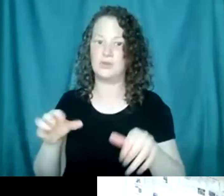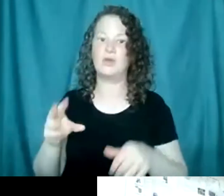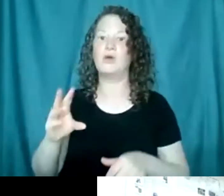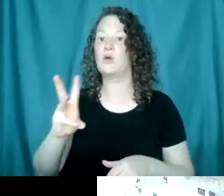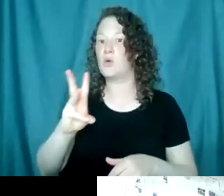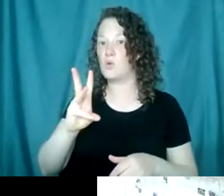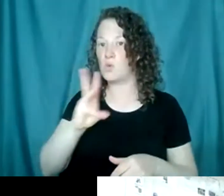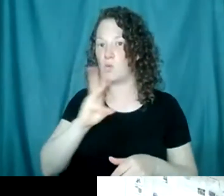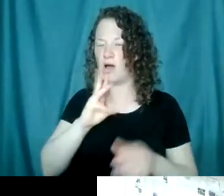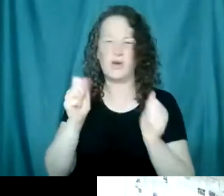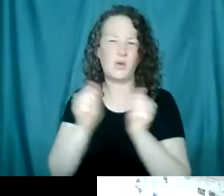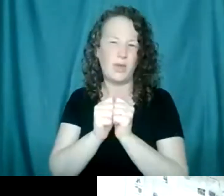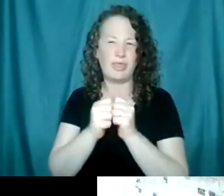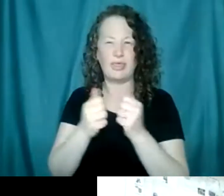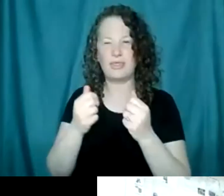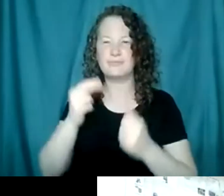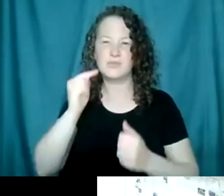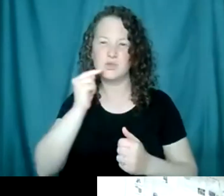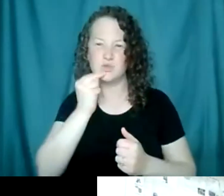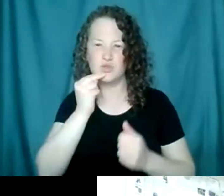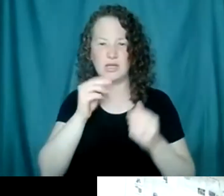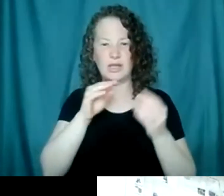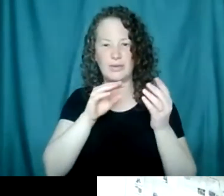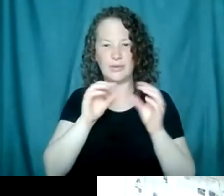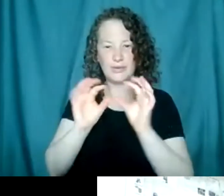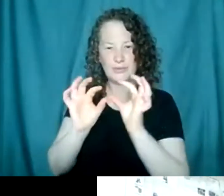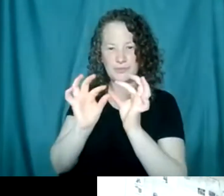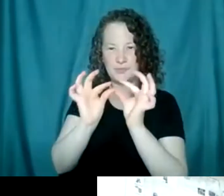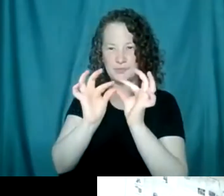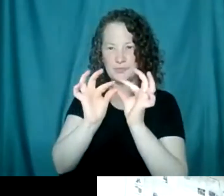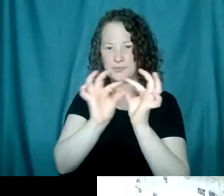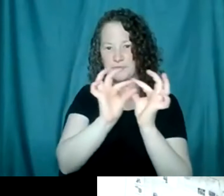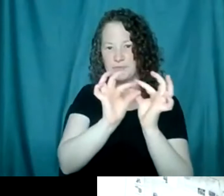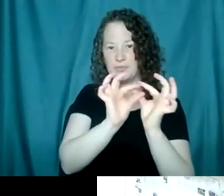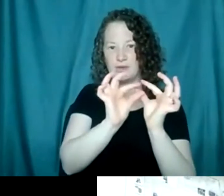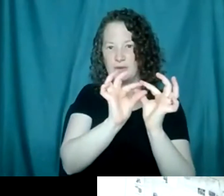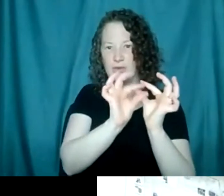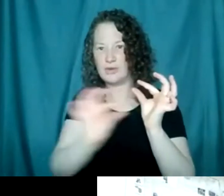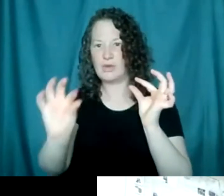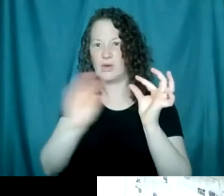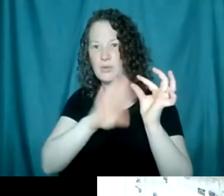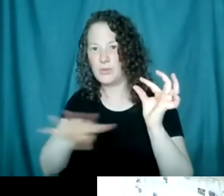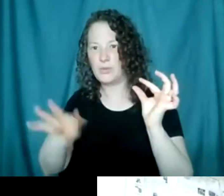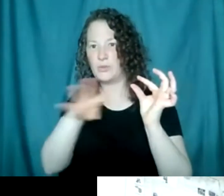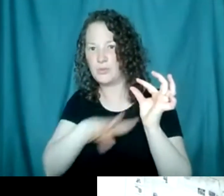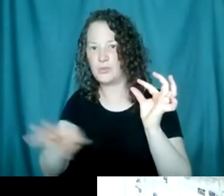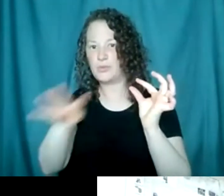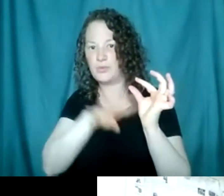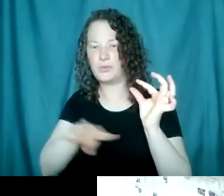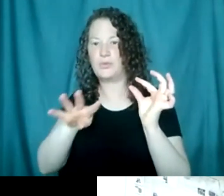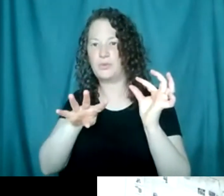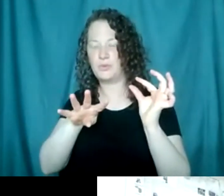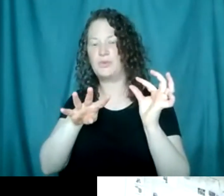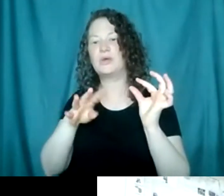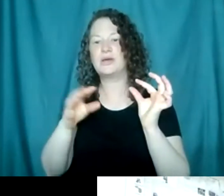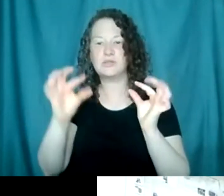nutrient solutions in it through this little pond system where they're holding the seed to allow the seed and then the roots